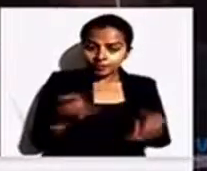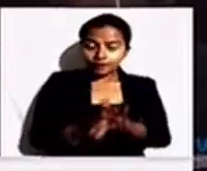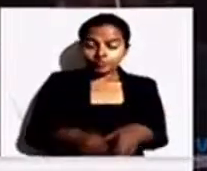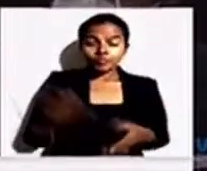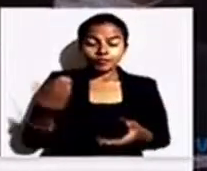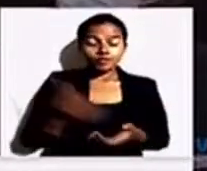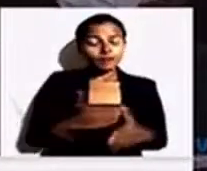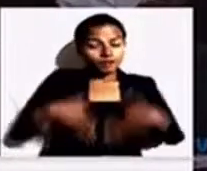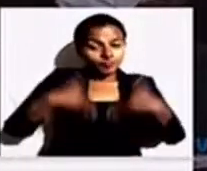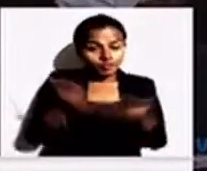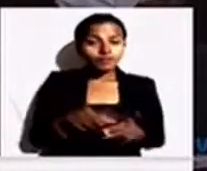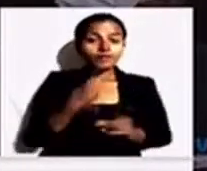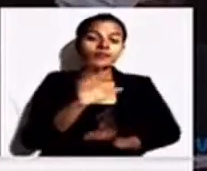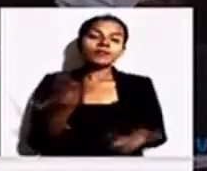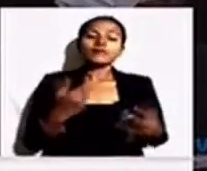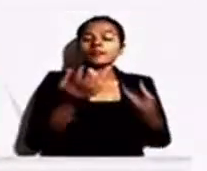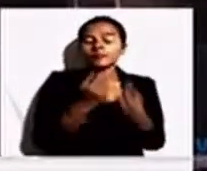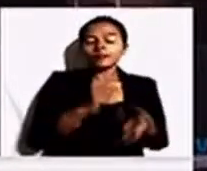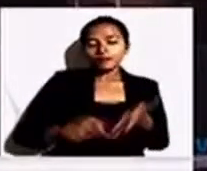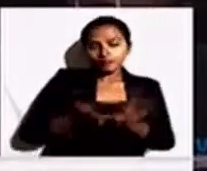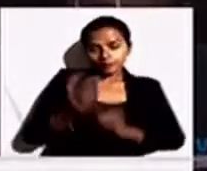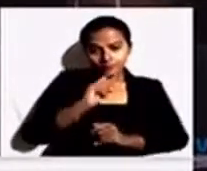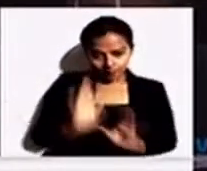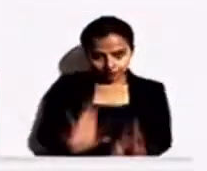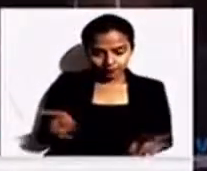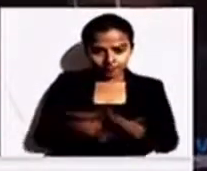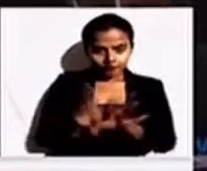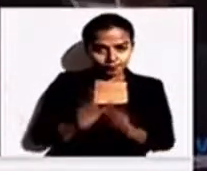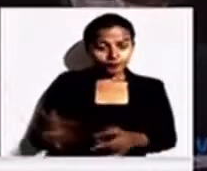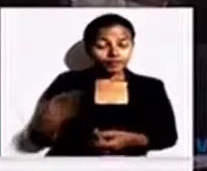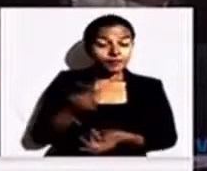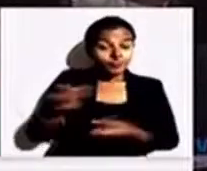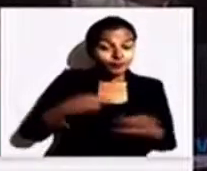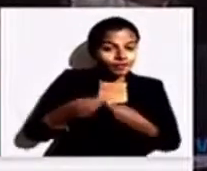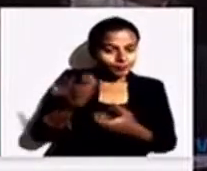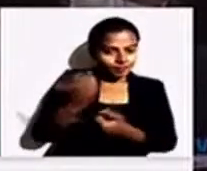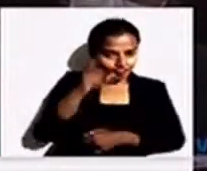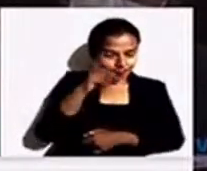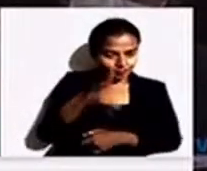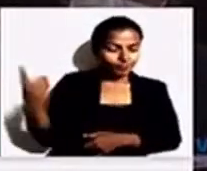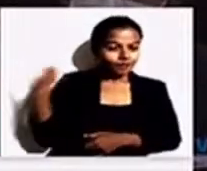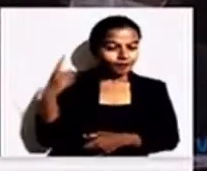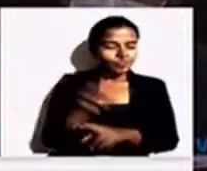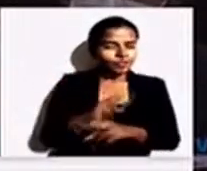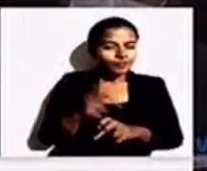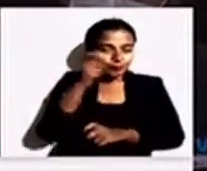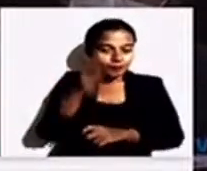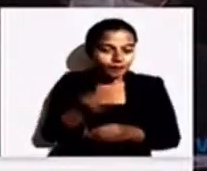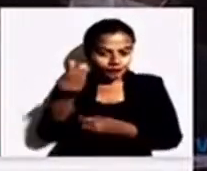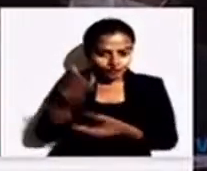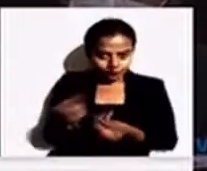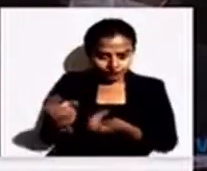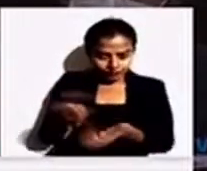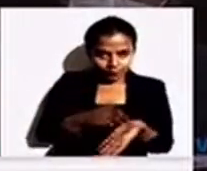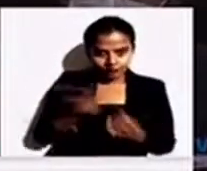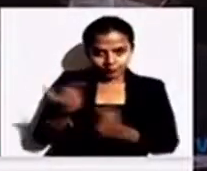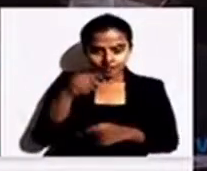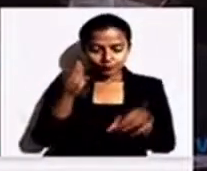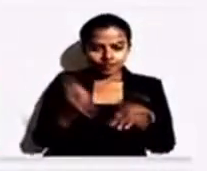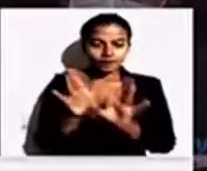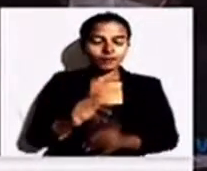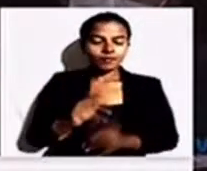is to obtain the allowance of retired soldiers. The person attempting to obtain the payments offered to injured soldiers by unscrupulous means